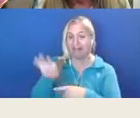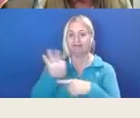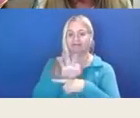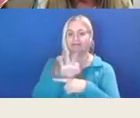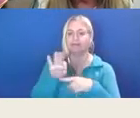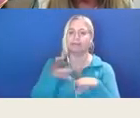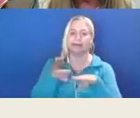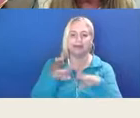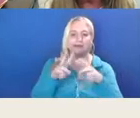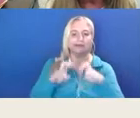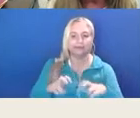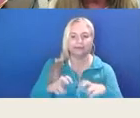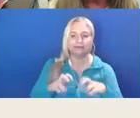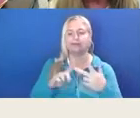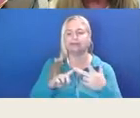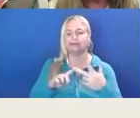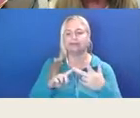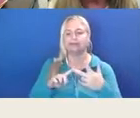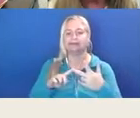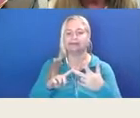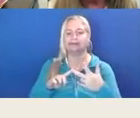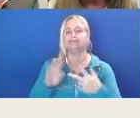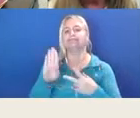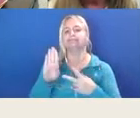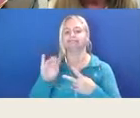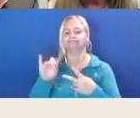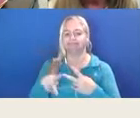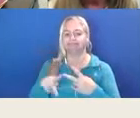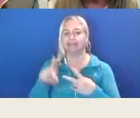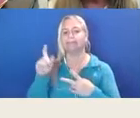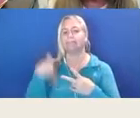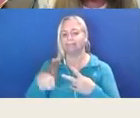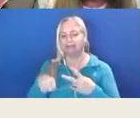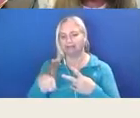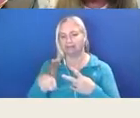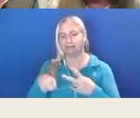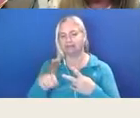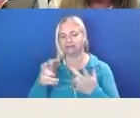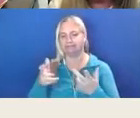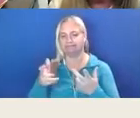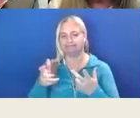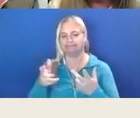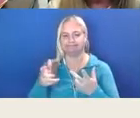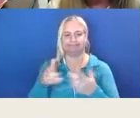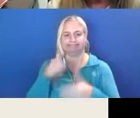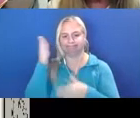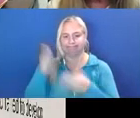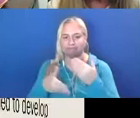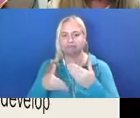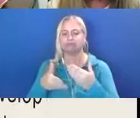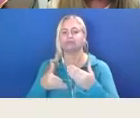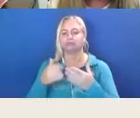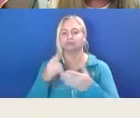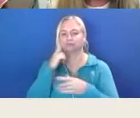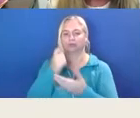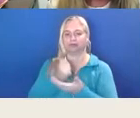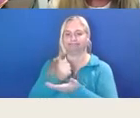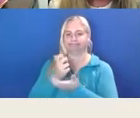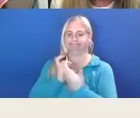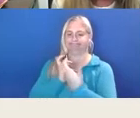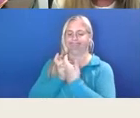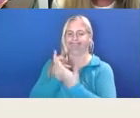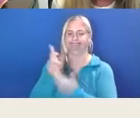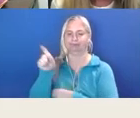assessment and the subsequent behavior plan must be conducted. Okay, so again, on kind of the student's needs.